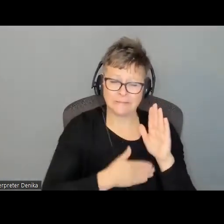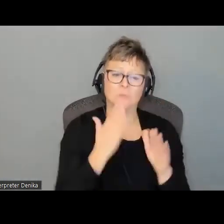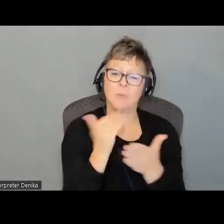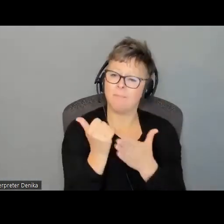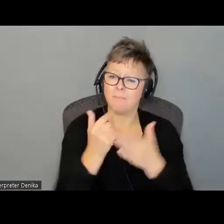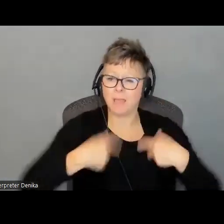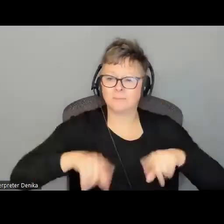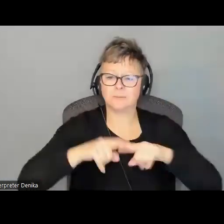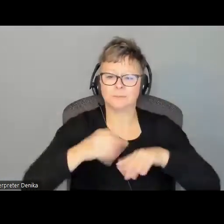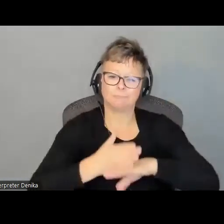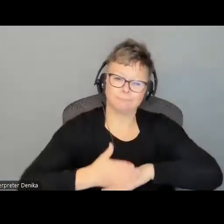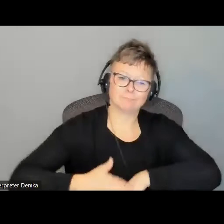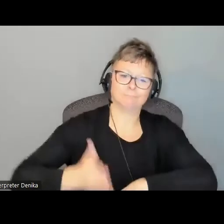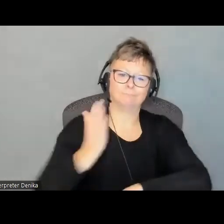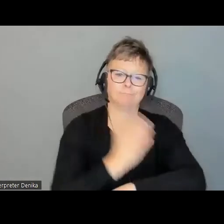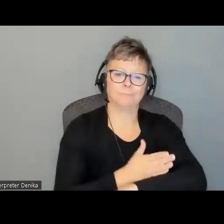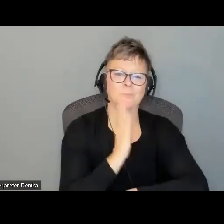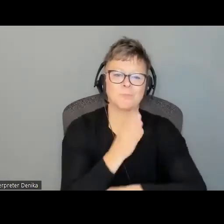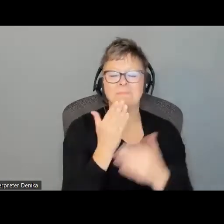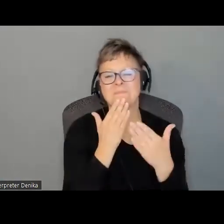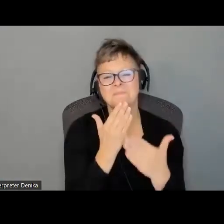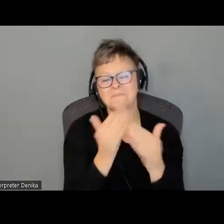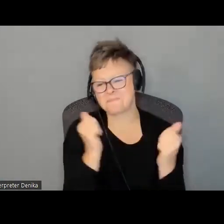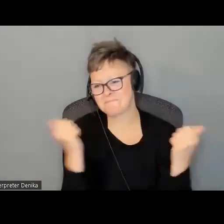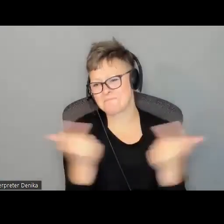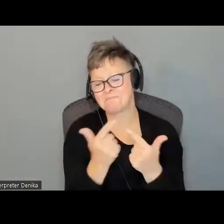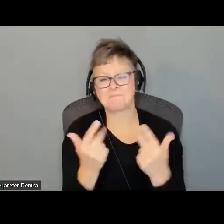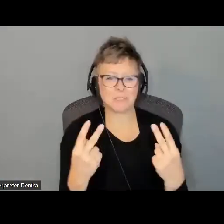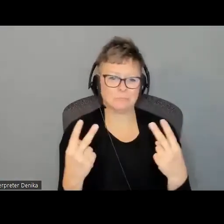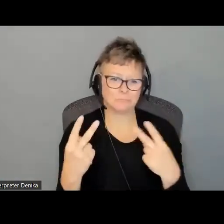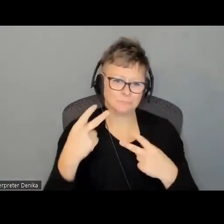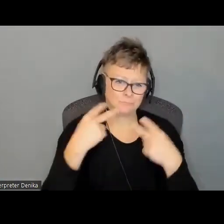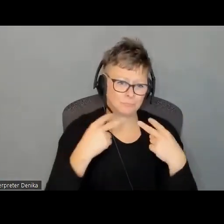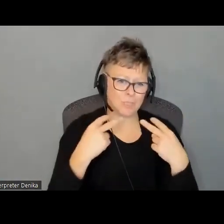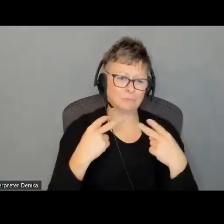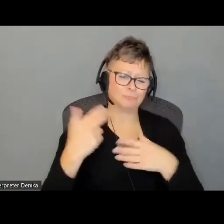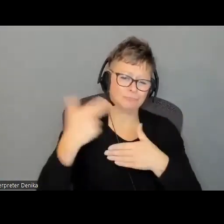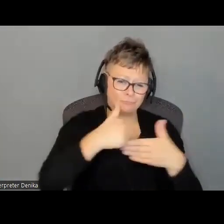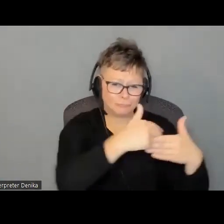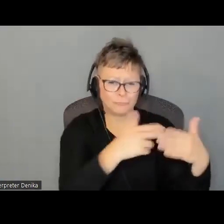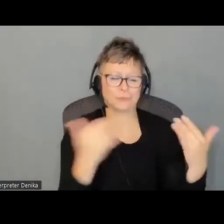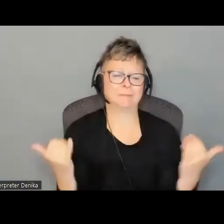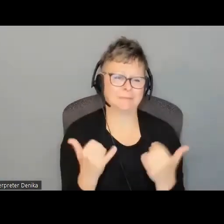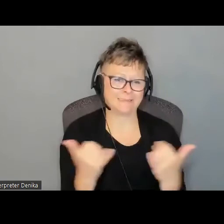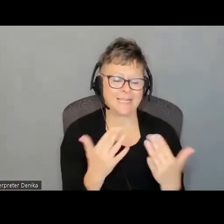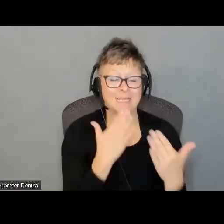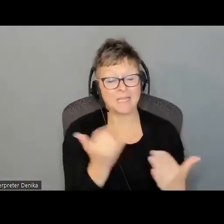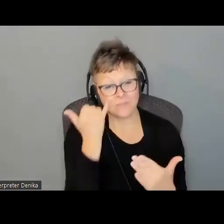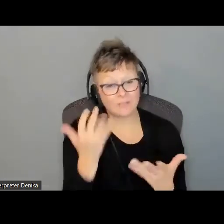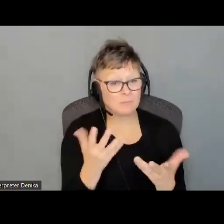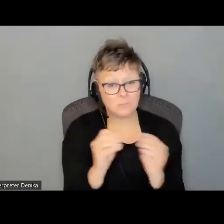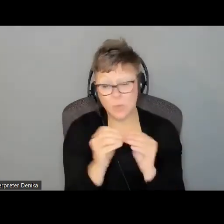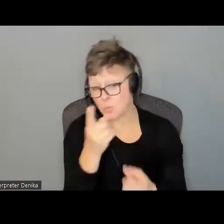these sessions. Thank you all again for attending today. If you have any questions or you would like to learn more about the